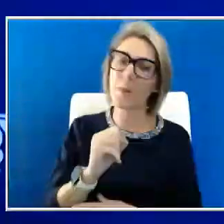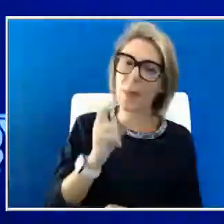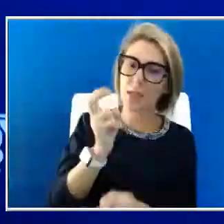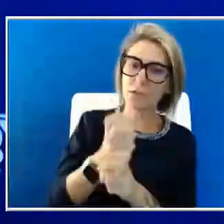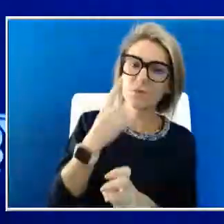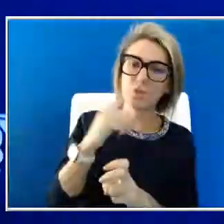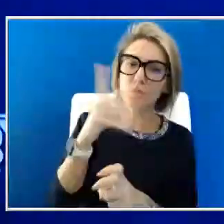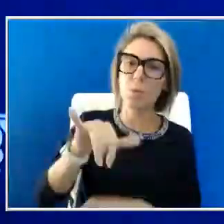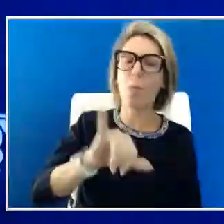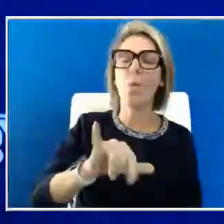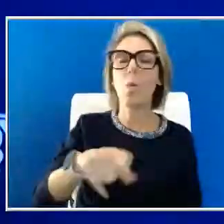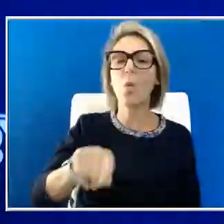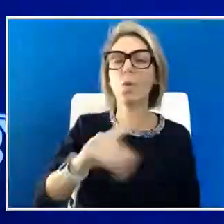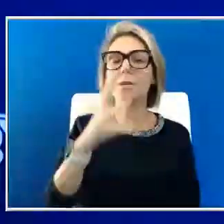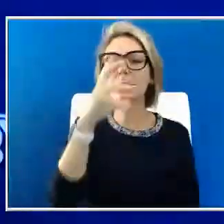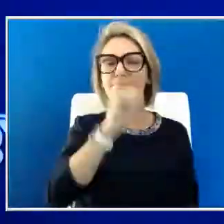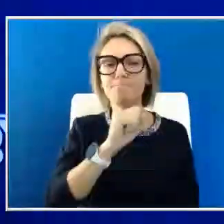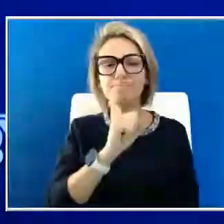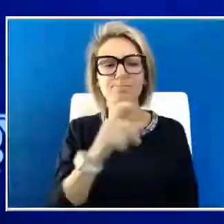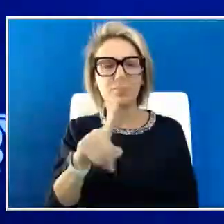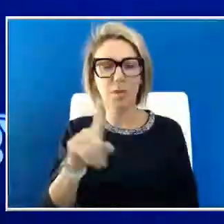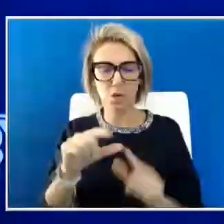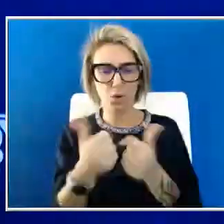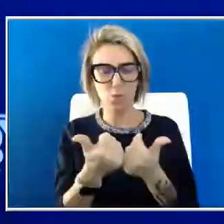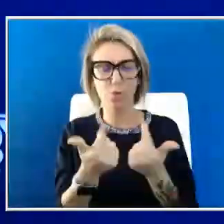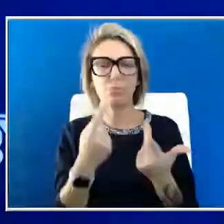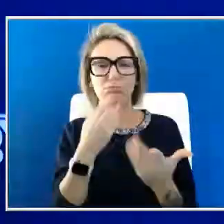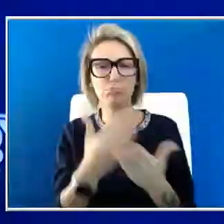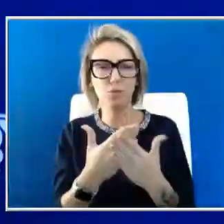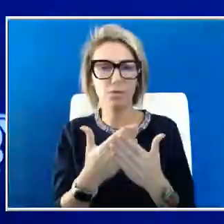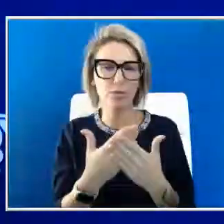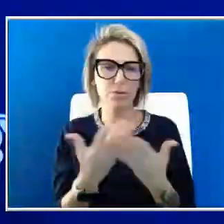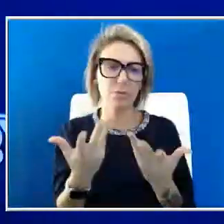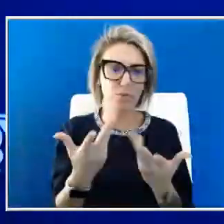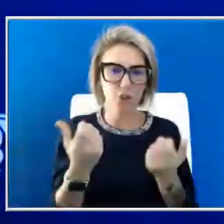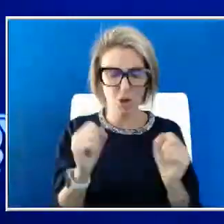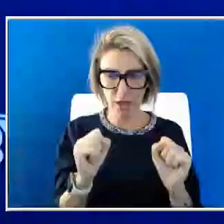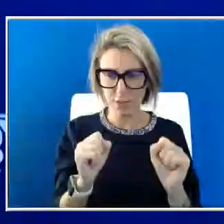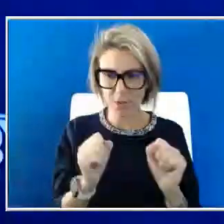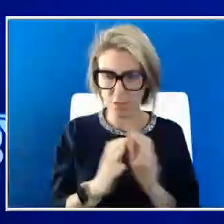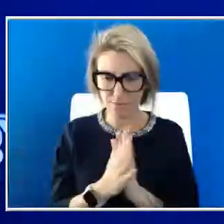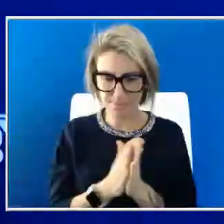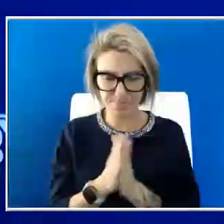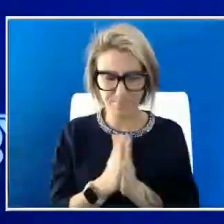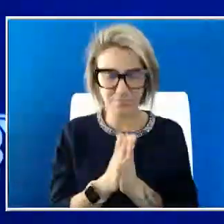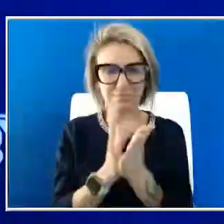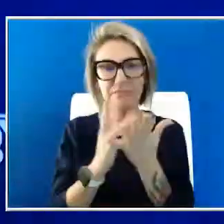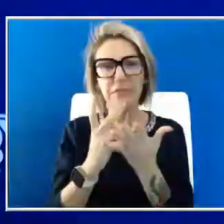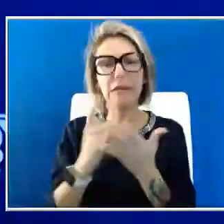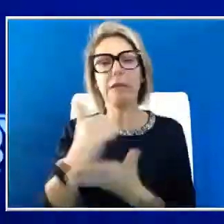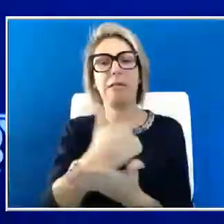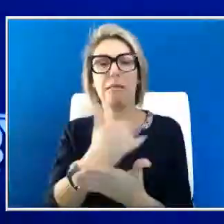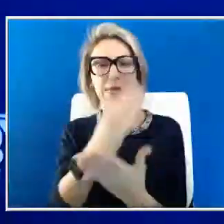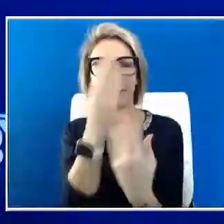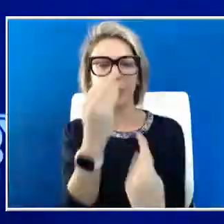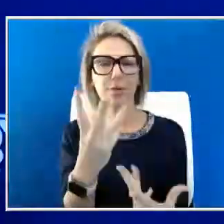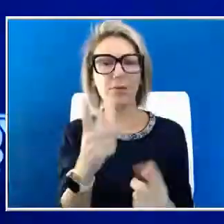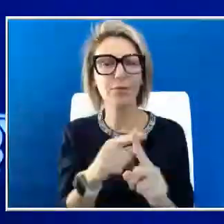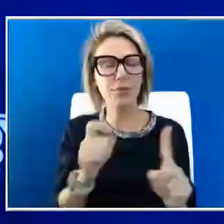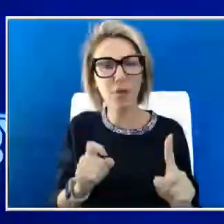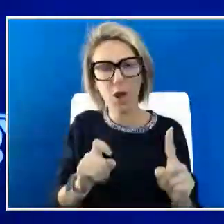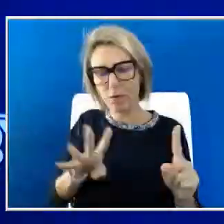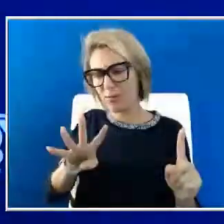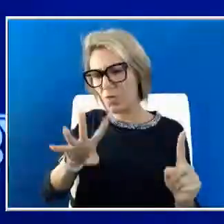I think this group did a very good job of trying to collect the data. They collected data from